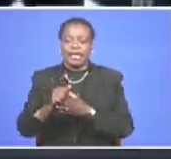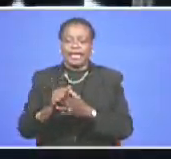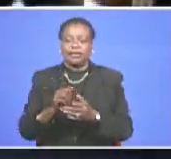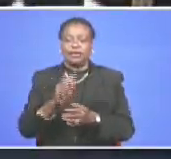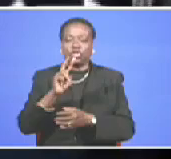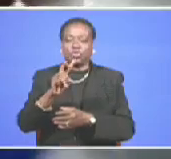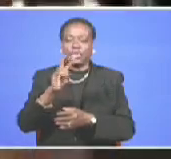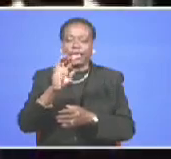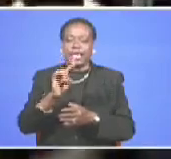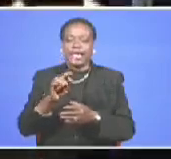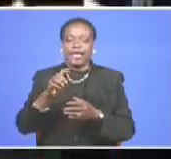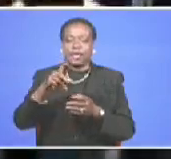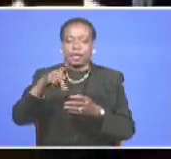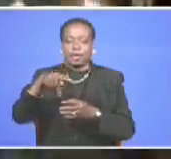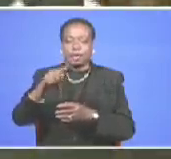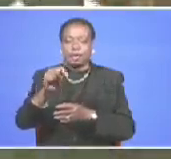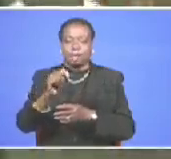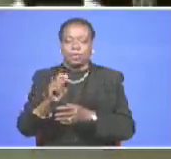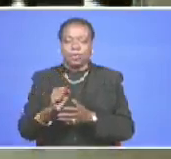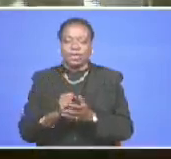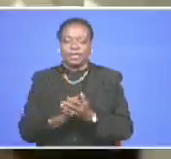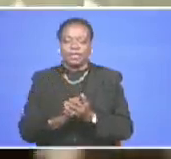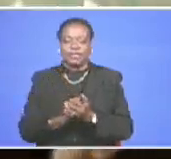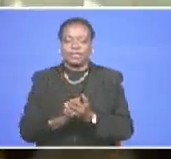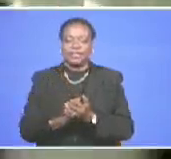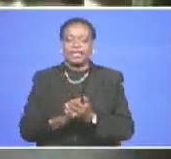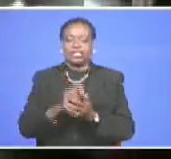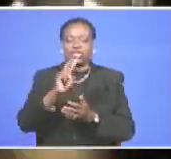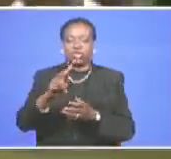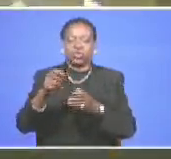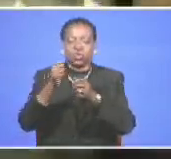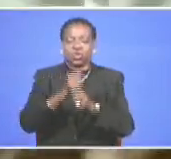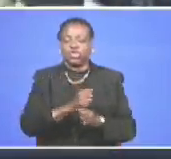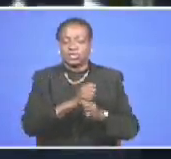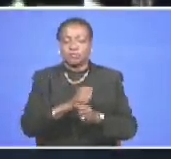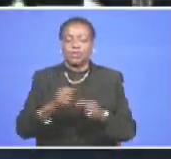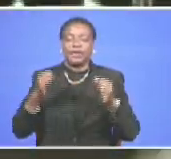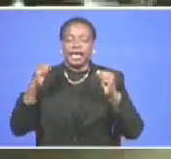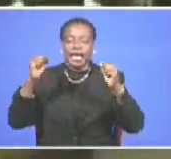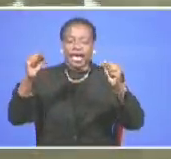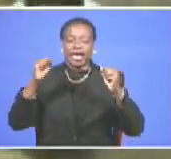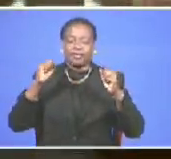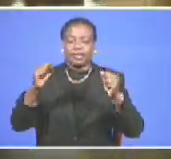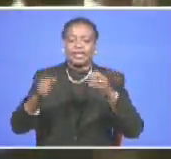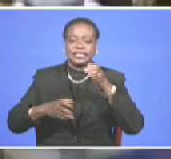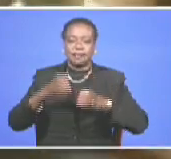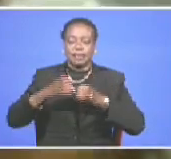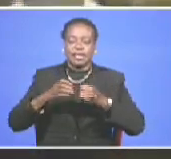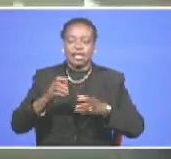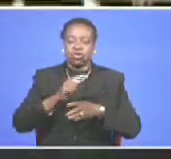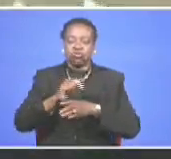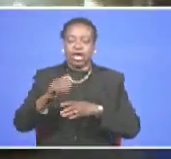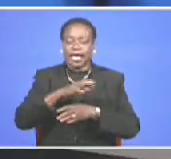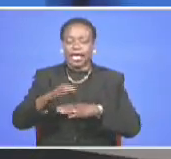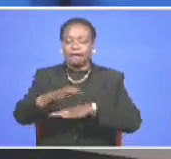4 assists, and 3 steals. Darling Jr. is a two-sport athlete, also competing in track and field.